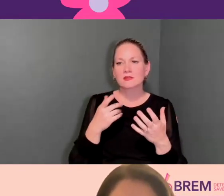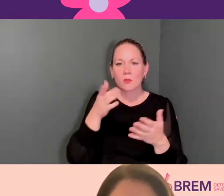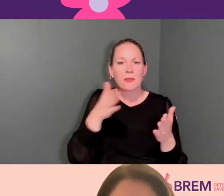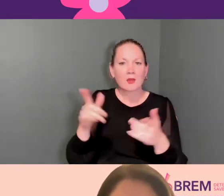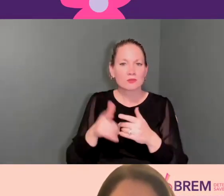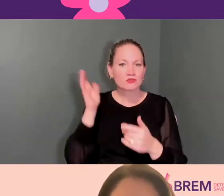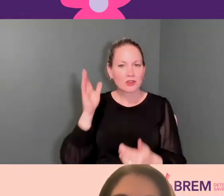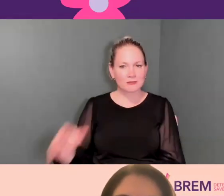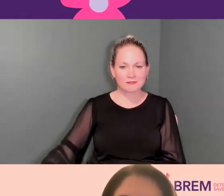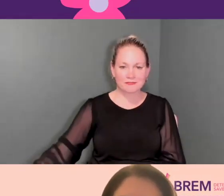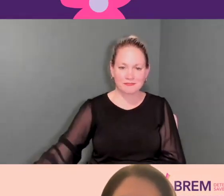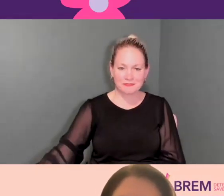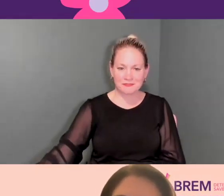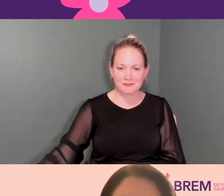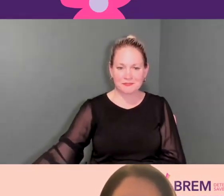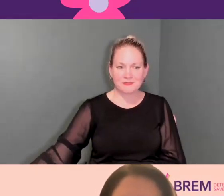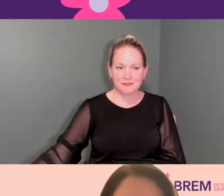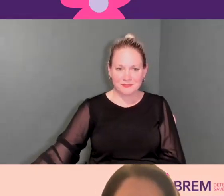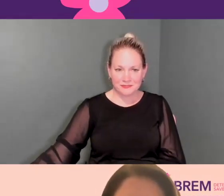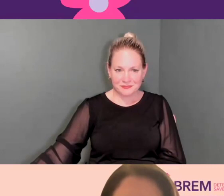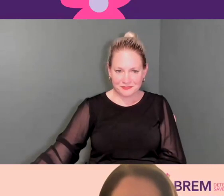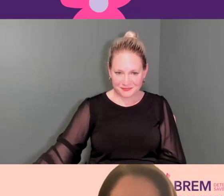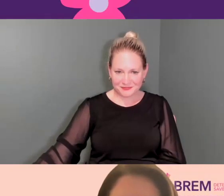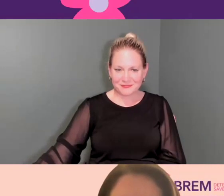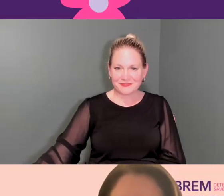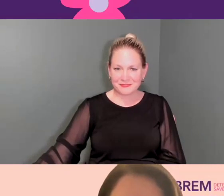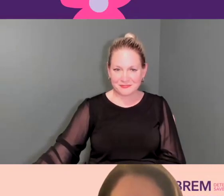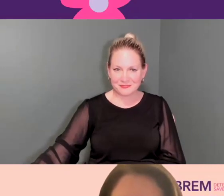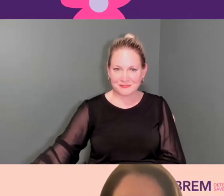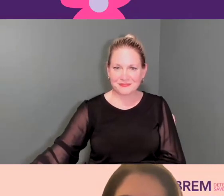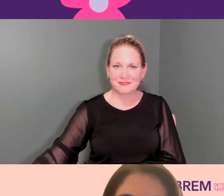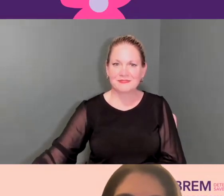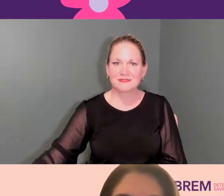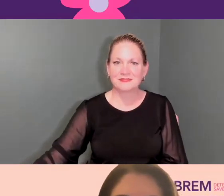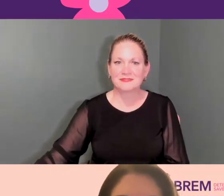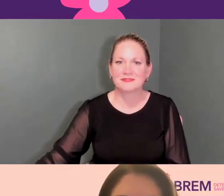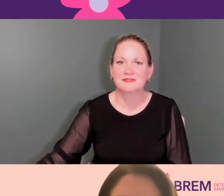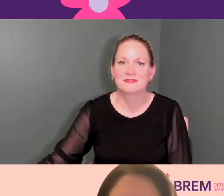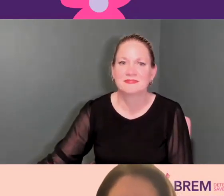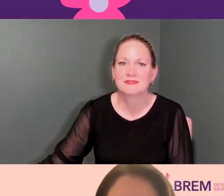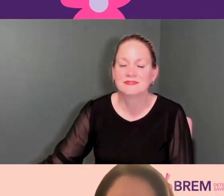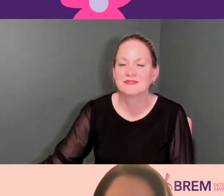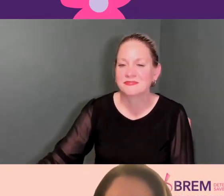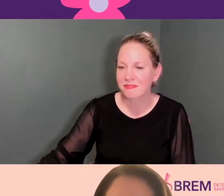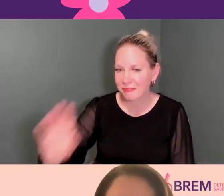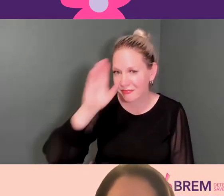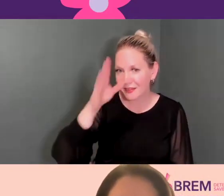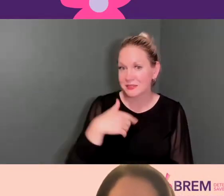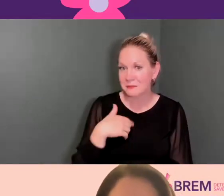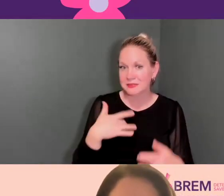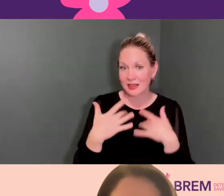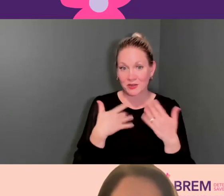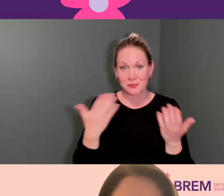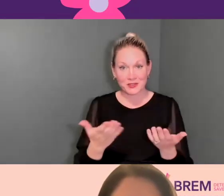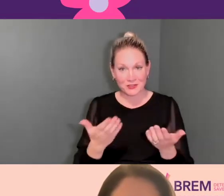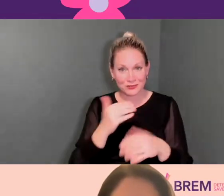everyone today. The floor is yours. Sure. Sorry about that. Thank you for having me today. I'm so excited to be with you all tonight. Like